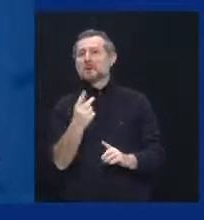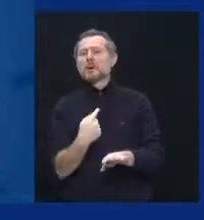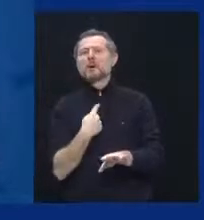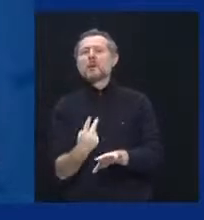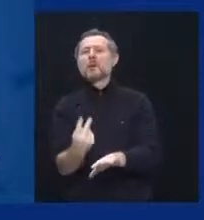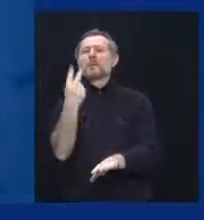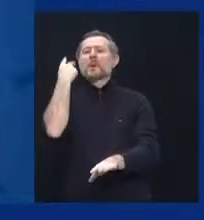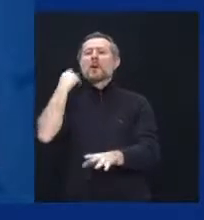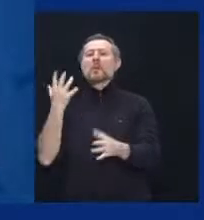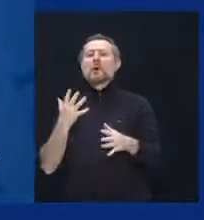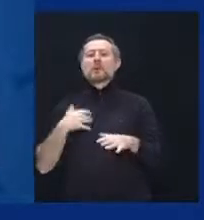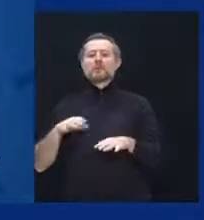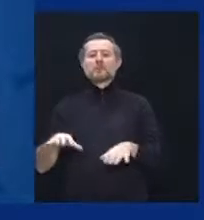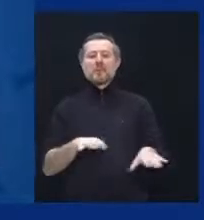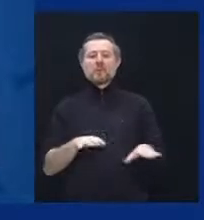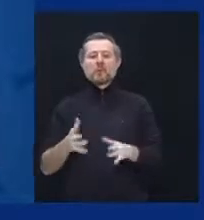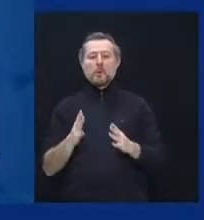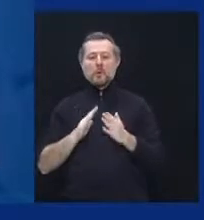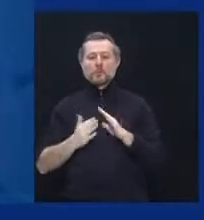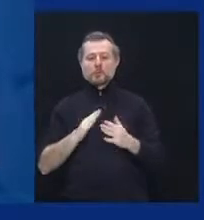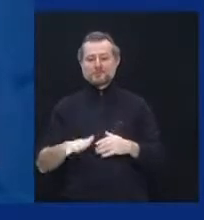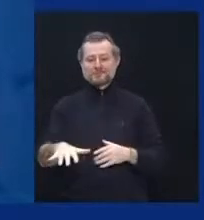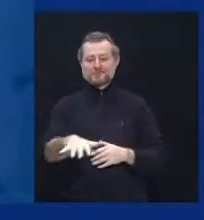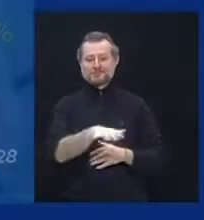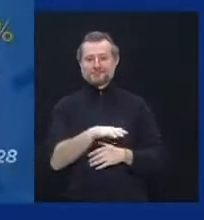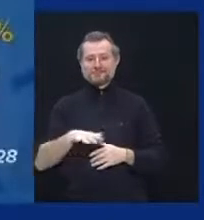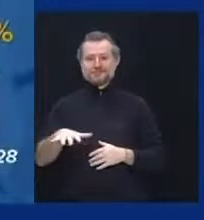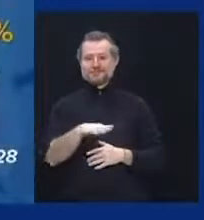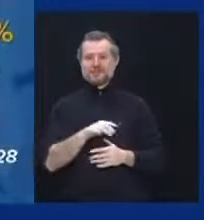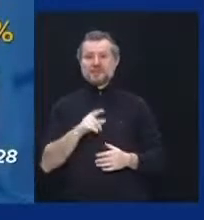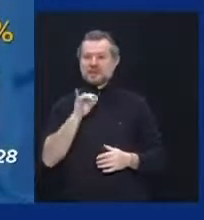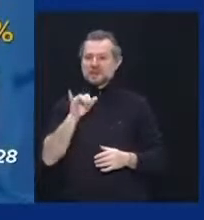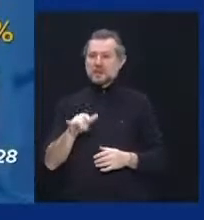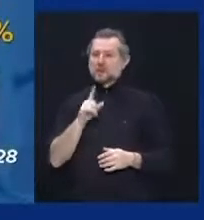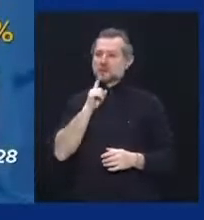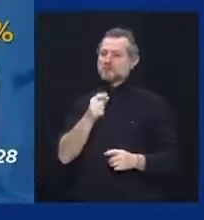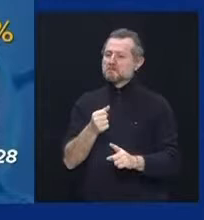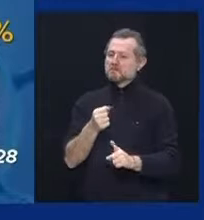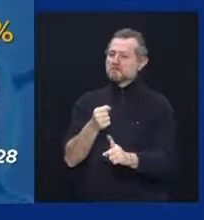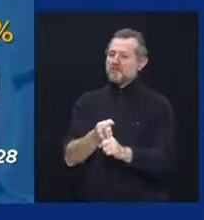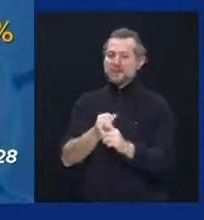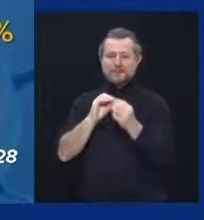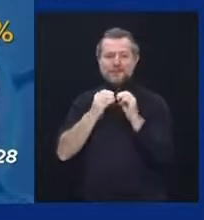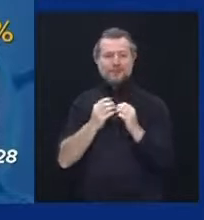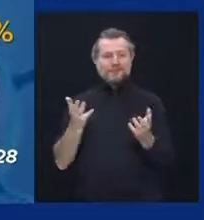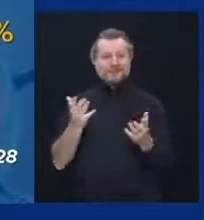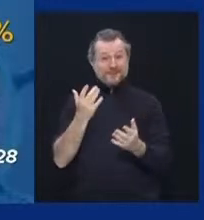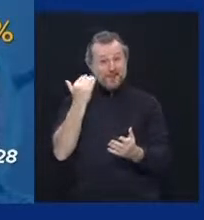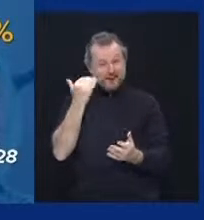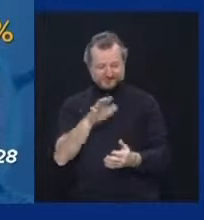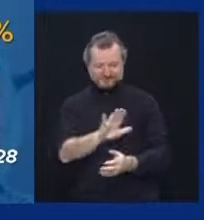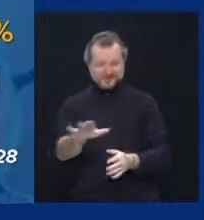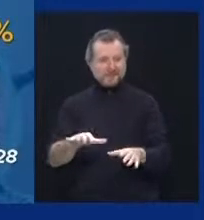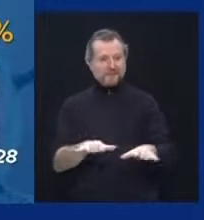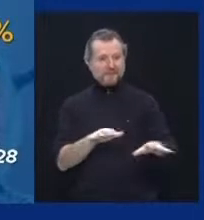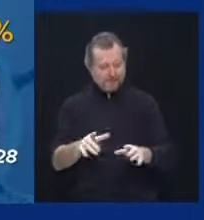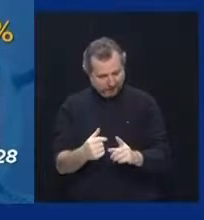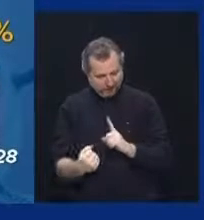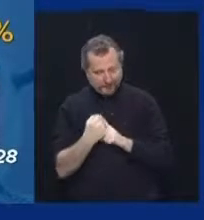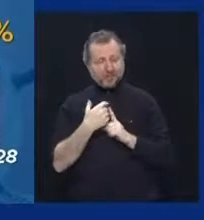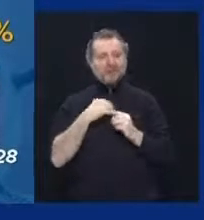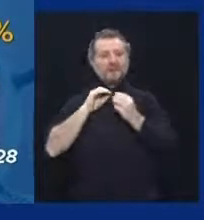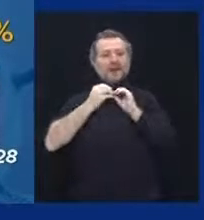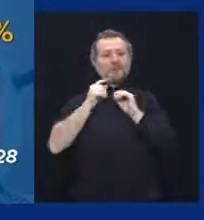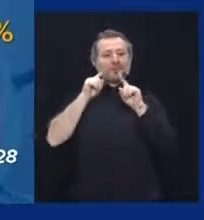in communities during COVID, because that's what is determining these numbers. If you look at the